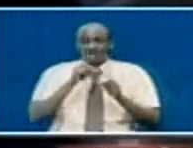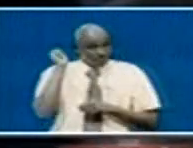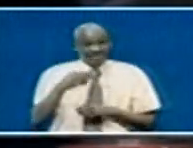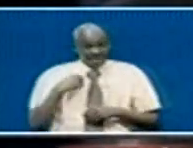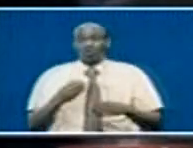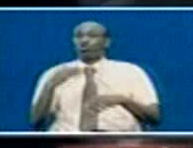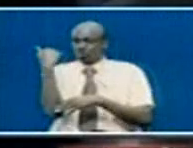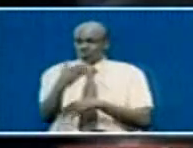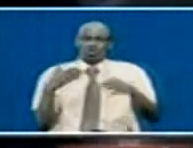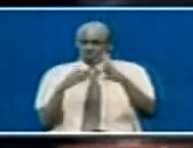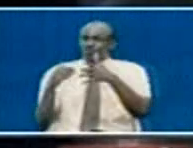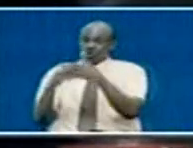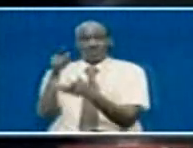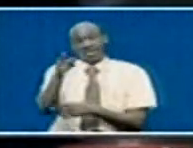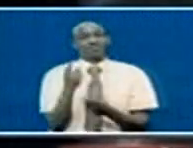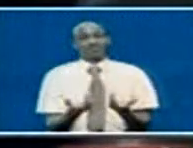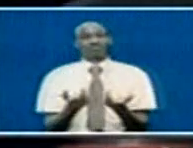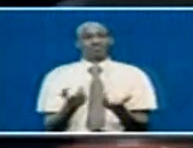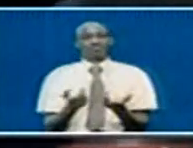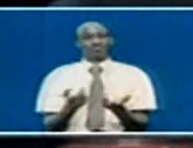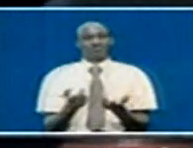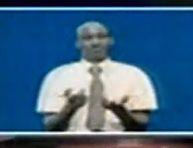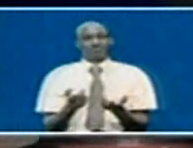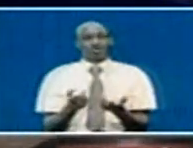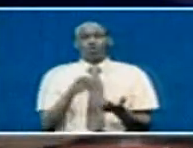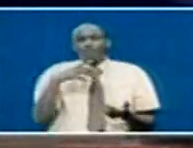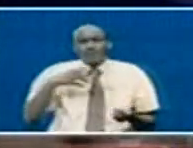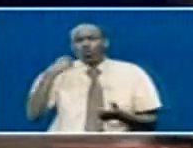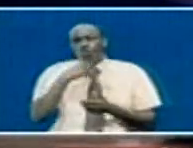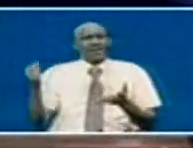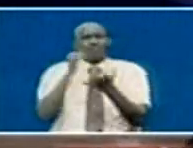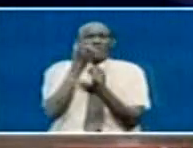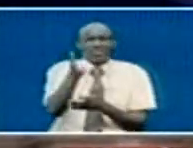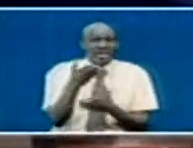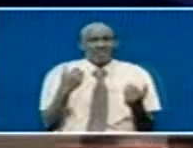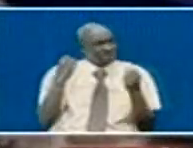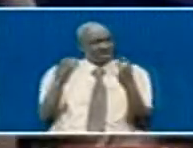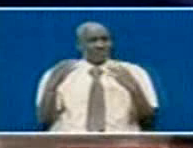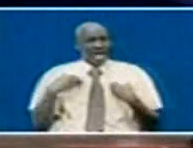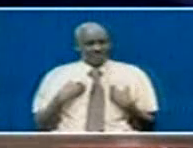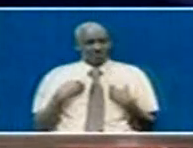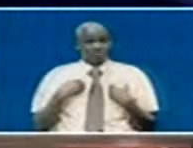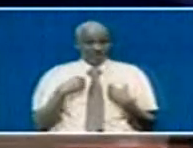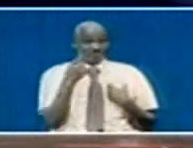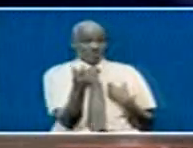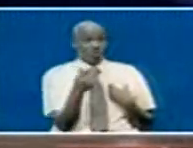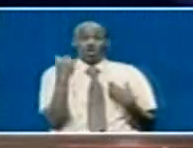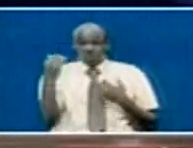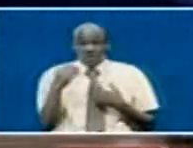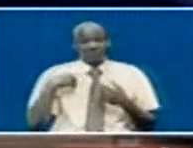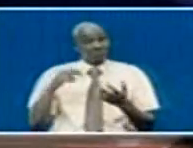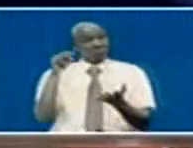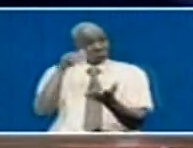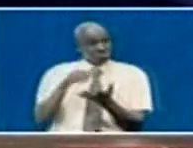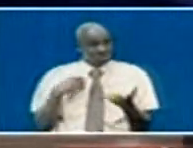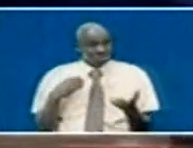our children are not recruited. And those that are recruited, Ambassador, because there are many, there's quite a few, children recruited,